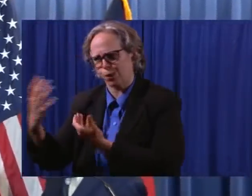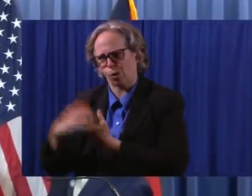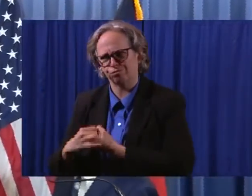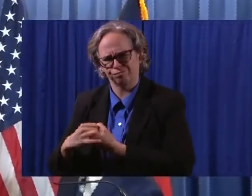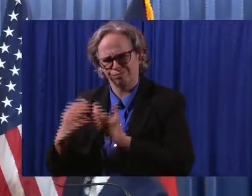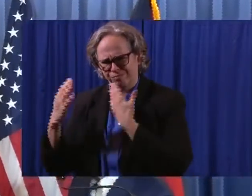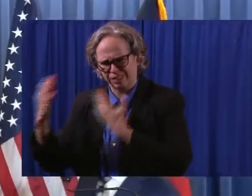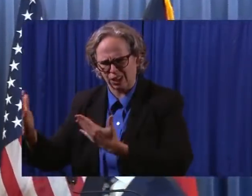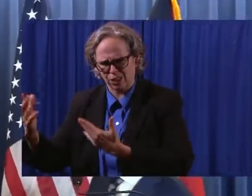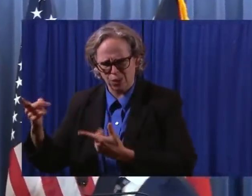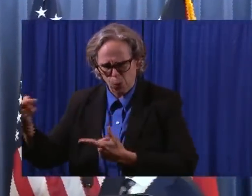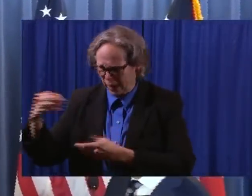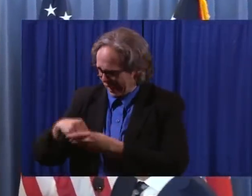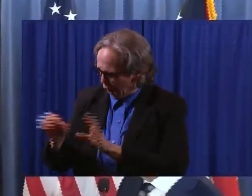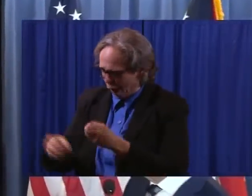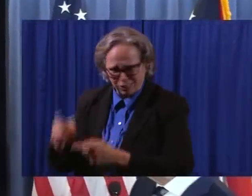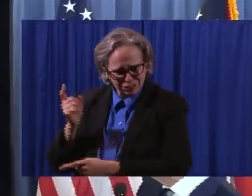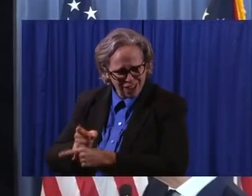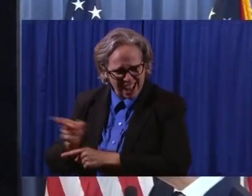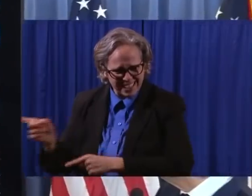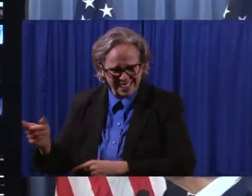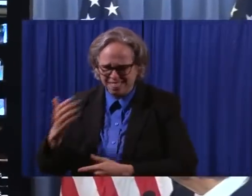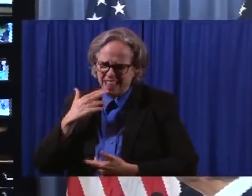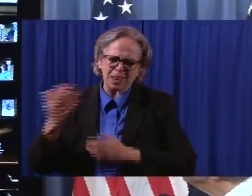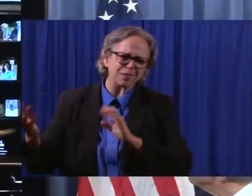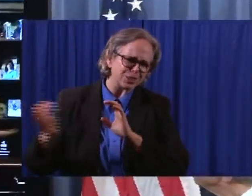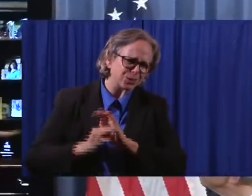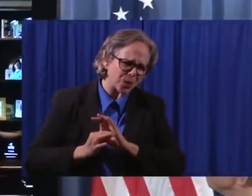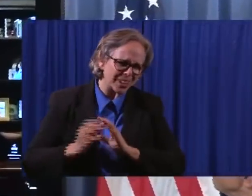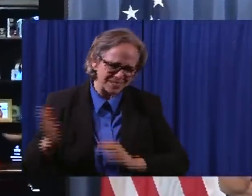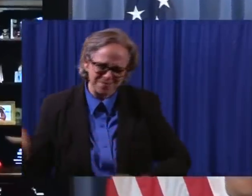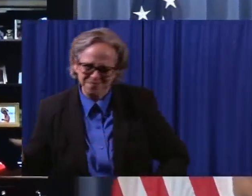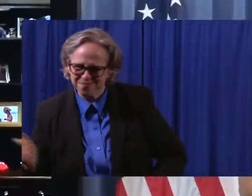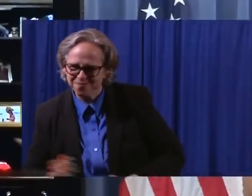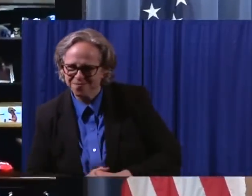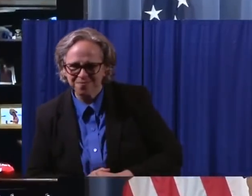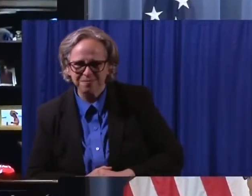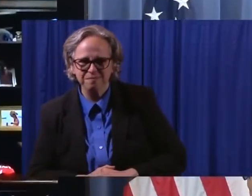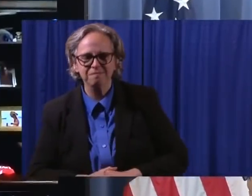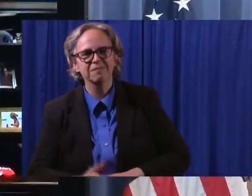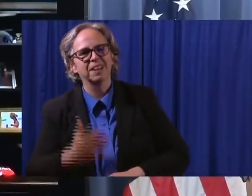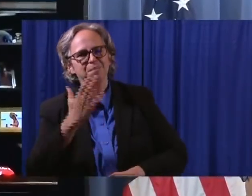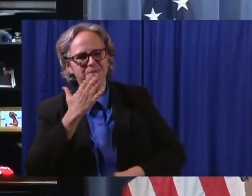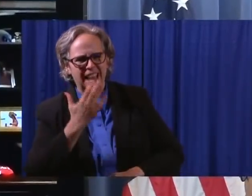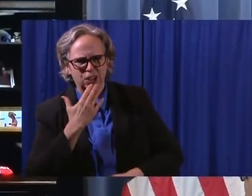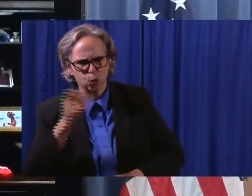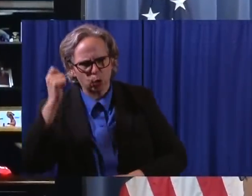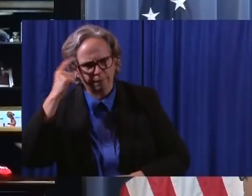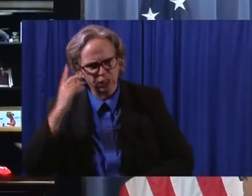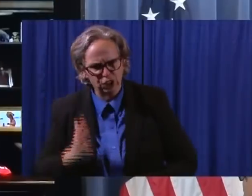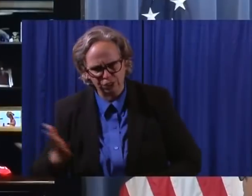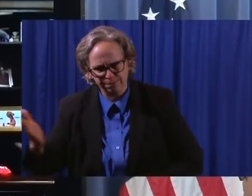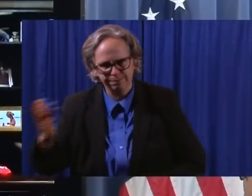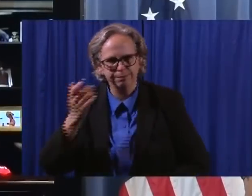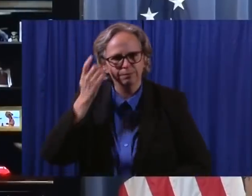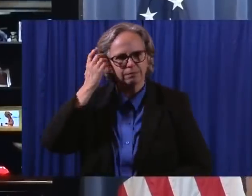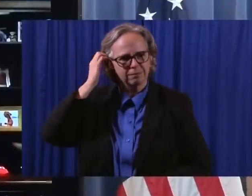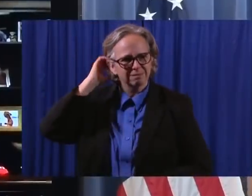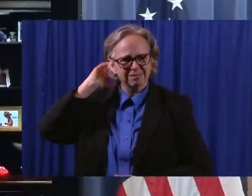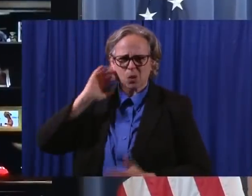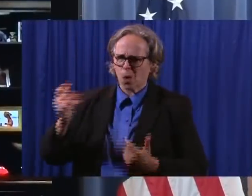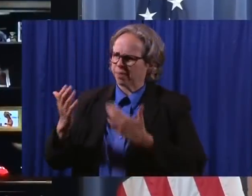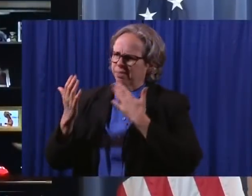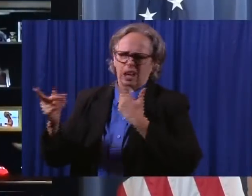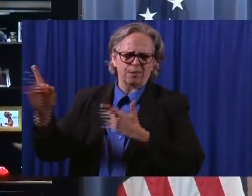guess, in your office. So thanks for joining us. Thank you, Governor. And I want to thank you for your